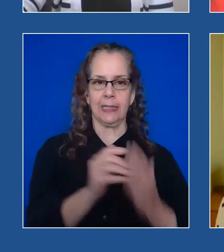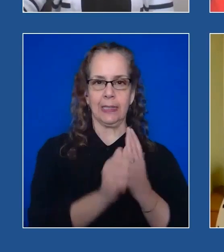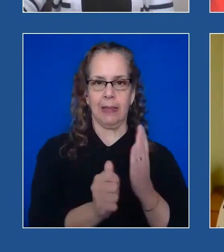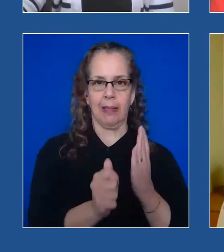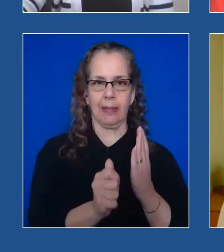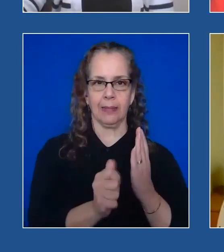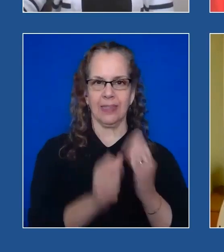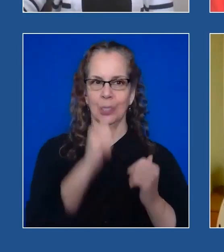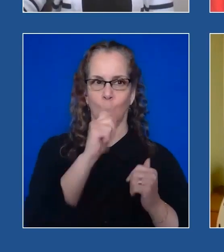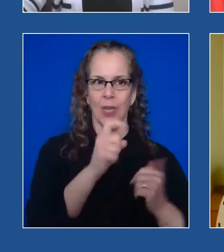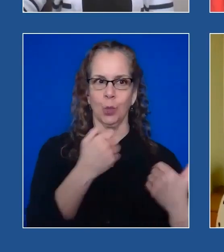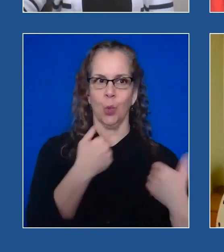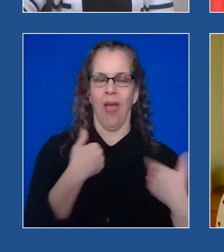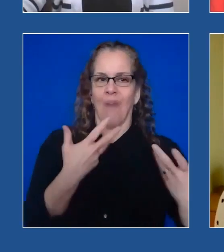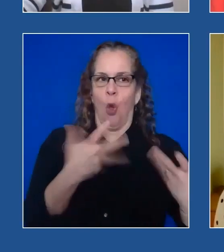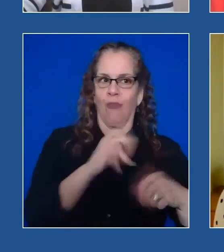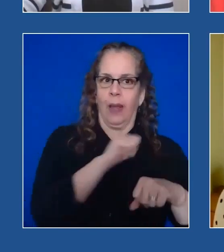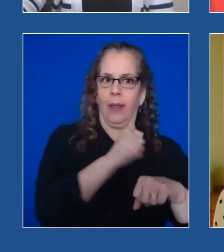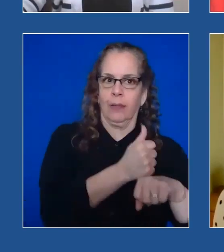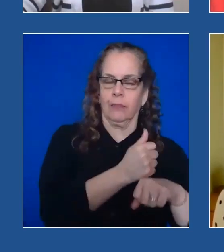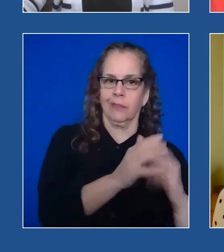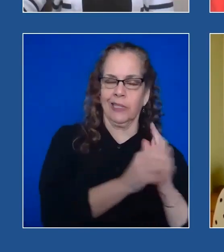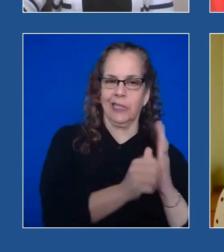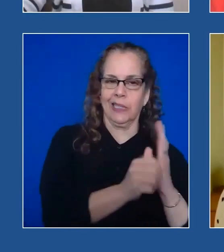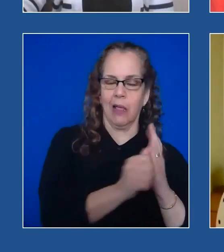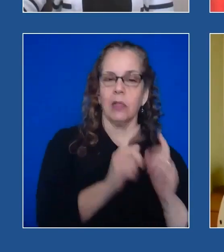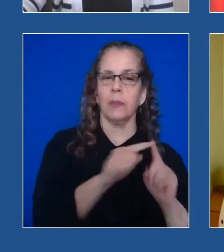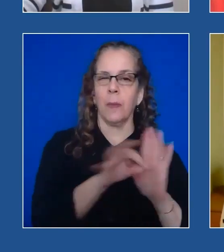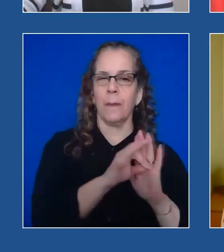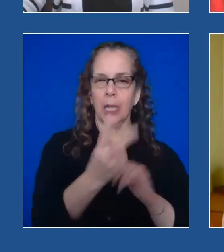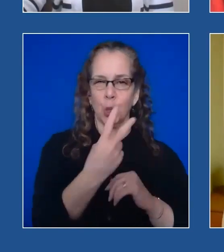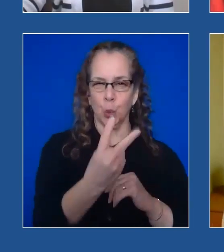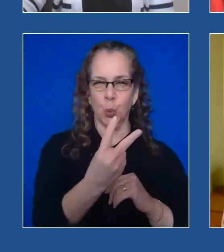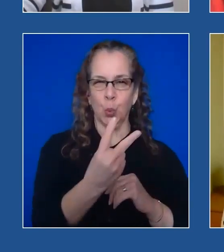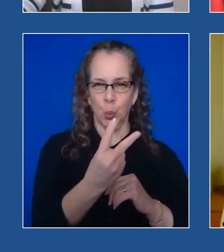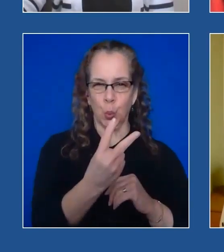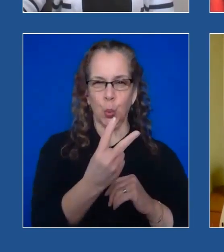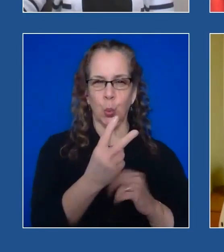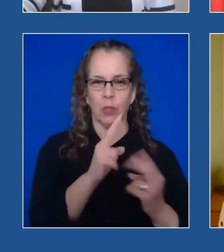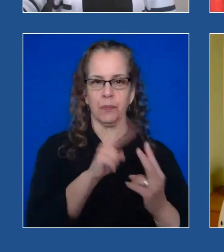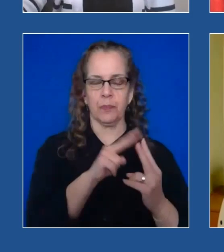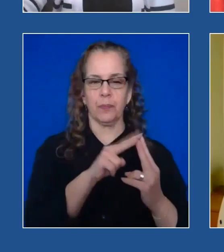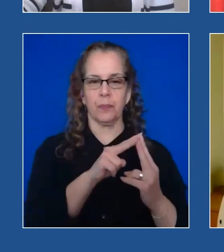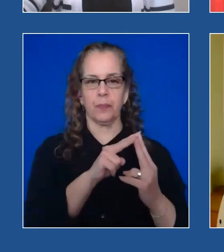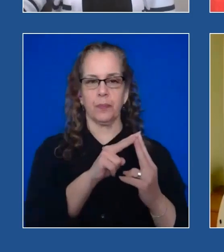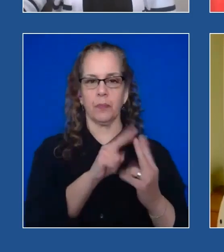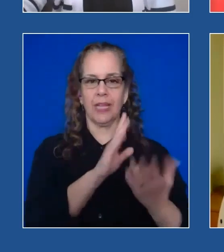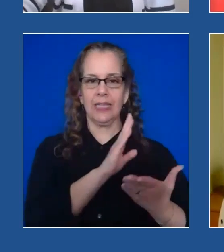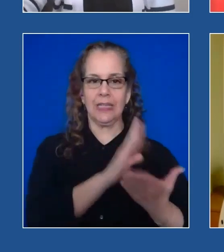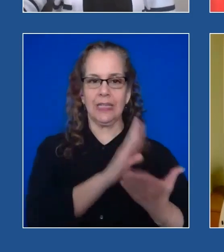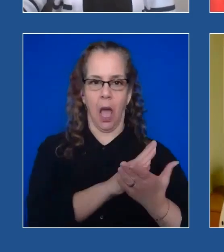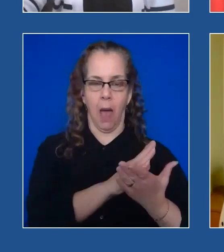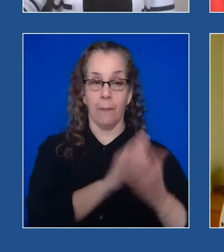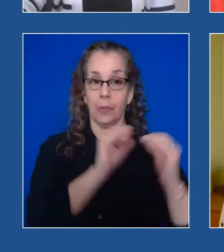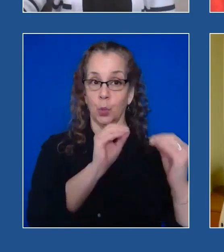selected were two from the distress tolerance module. So we taught stop and we taught